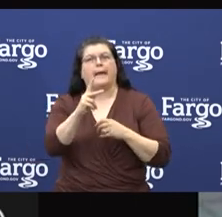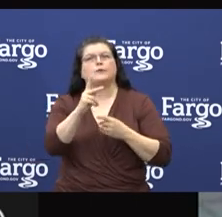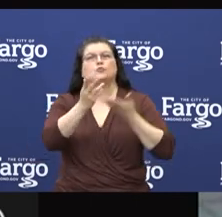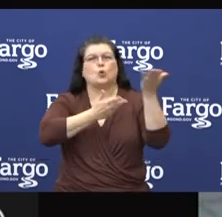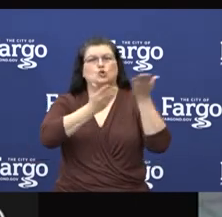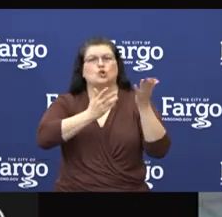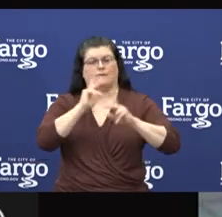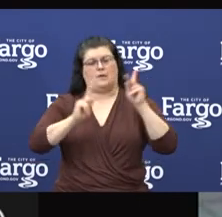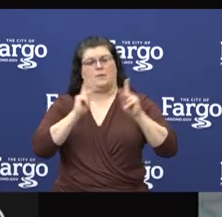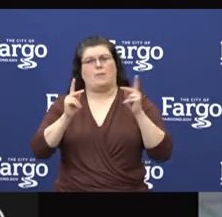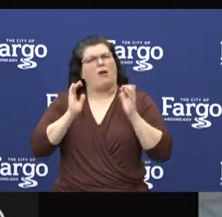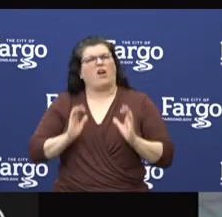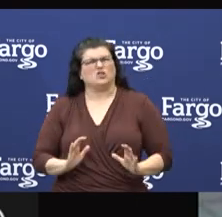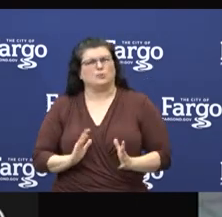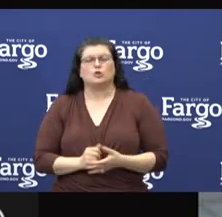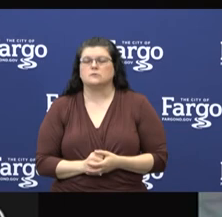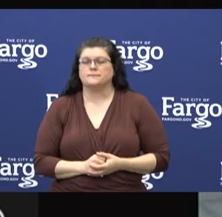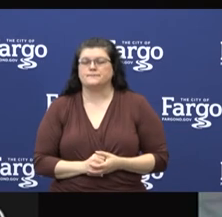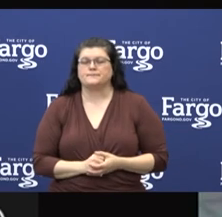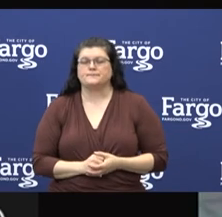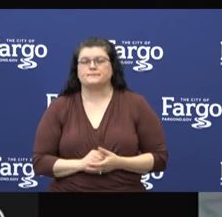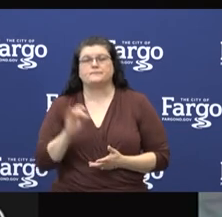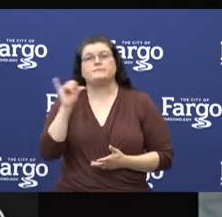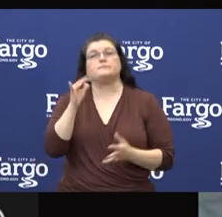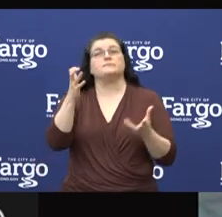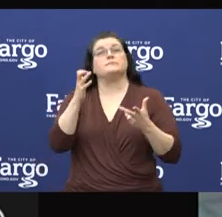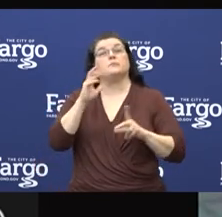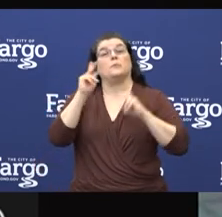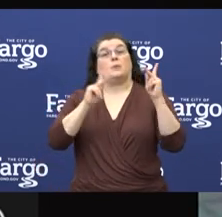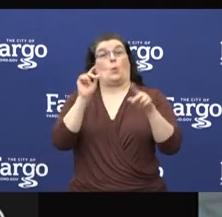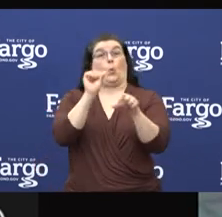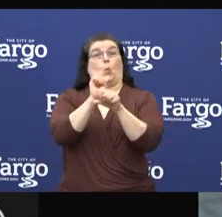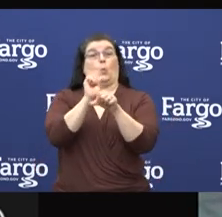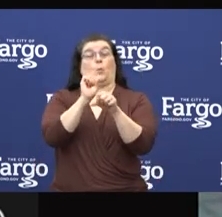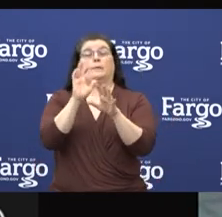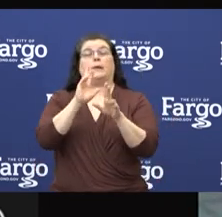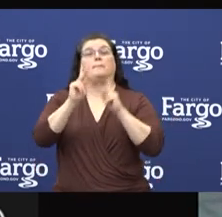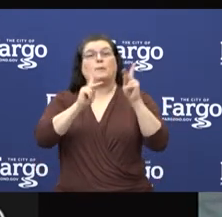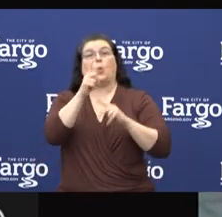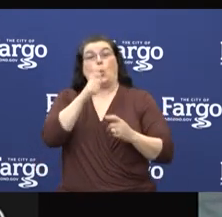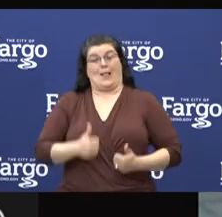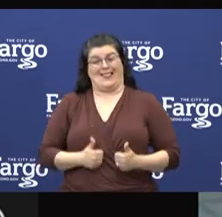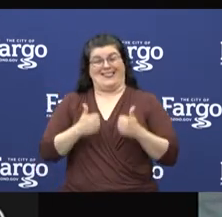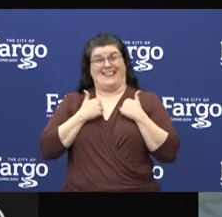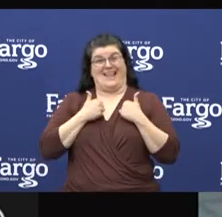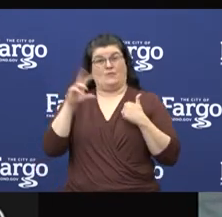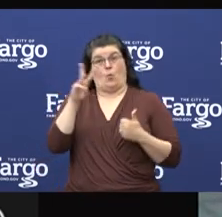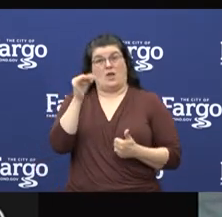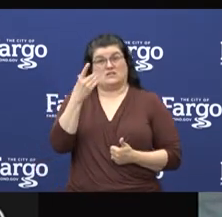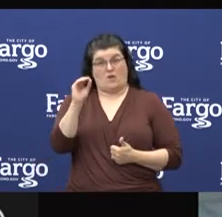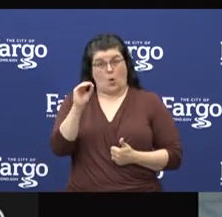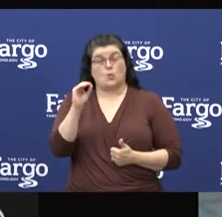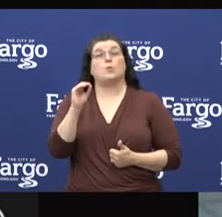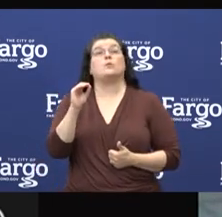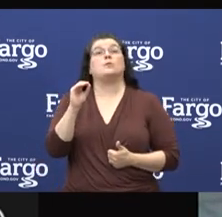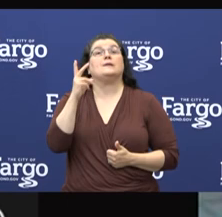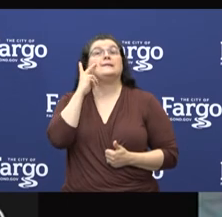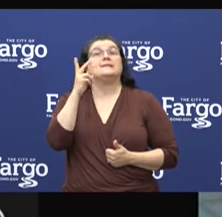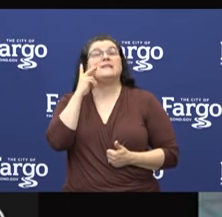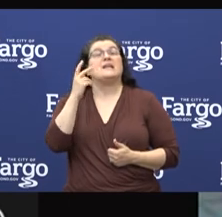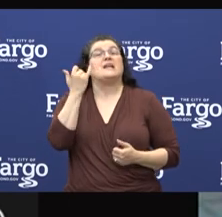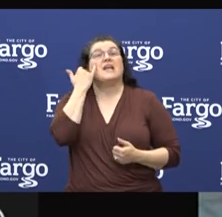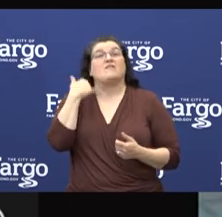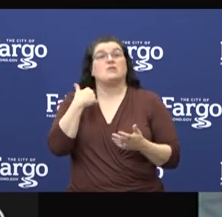serving your public. We also want to encourage our residents to check out the resources that help them, such as the Heat